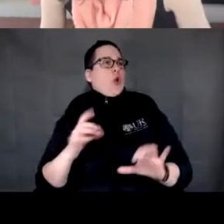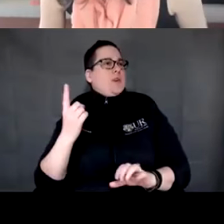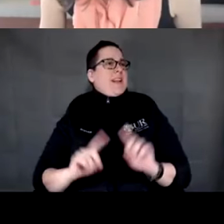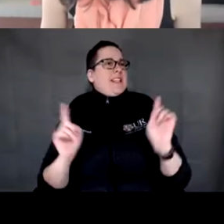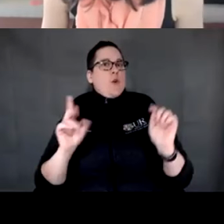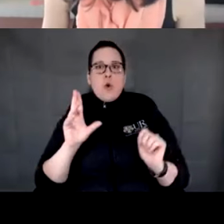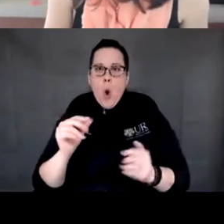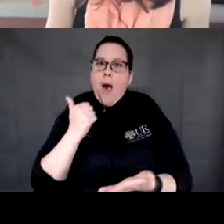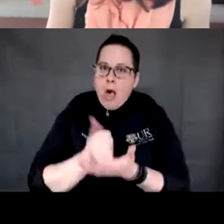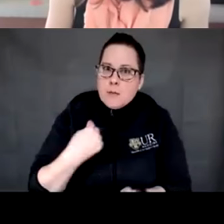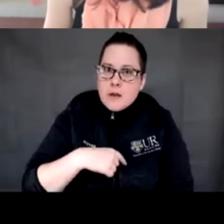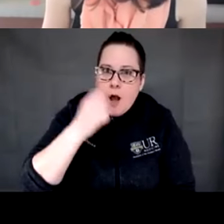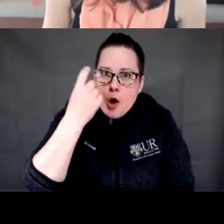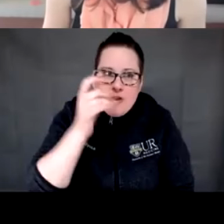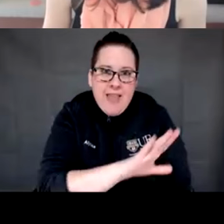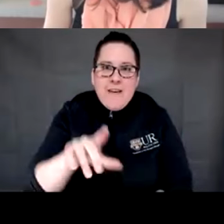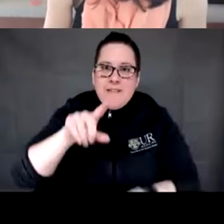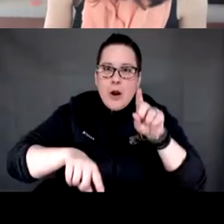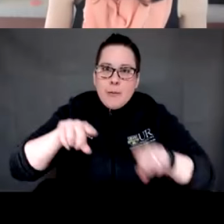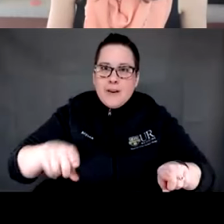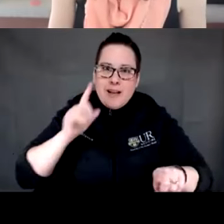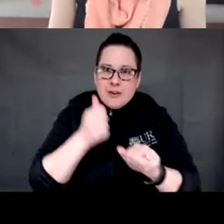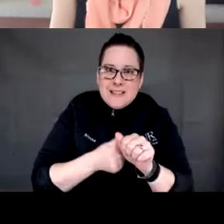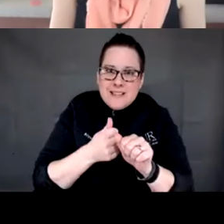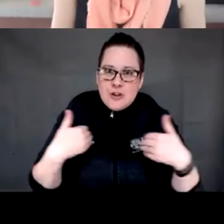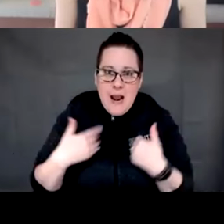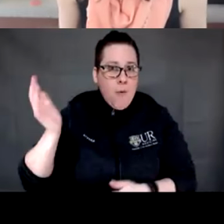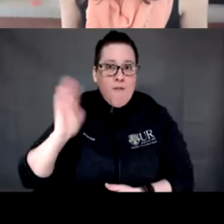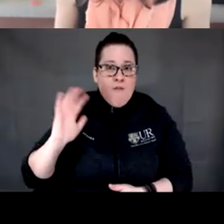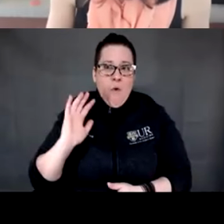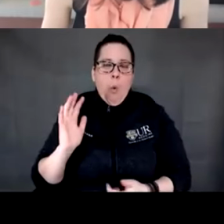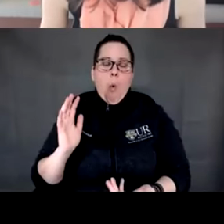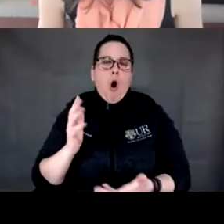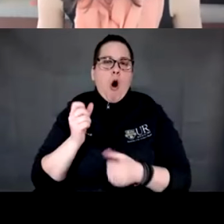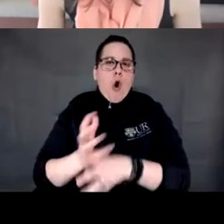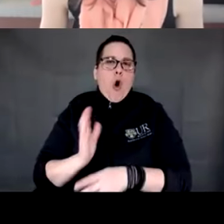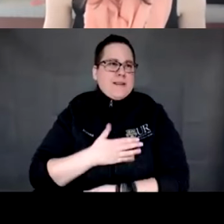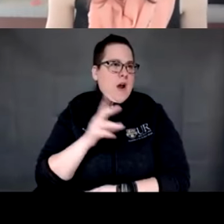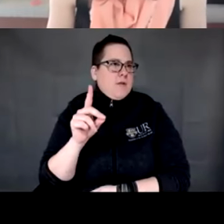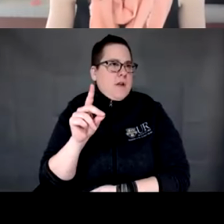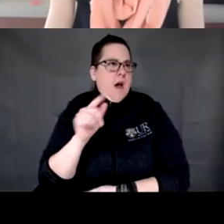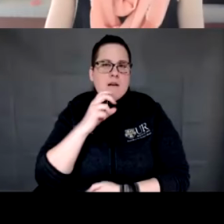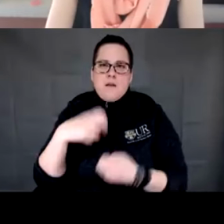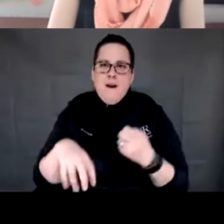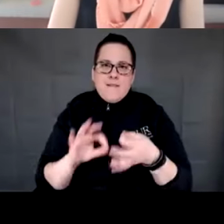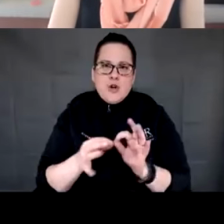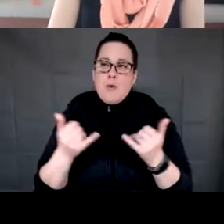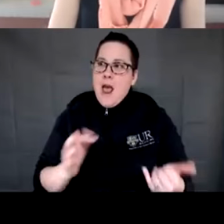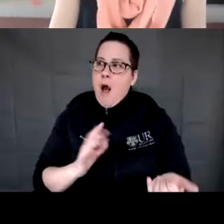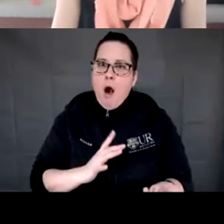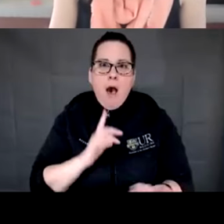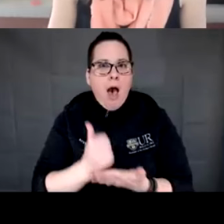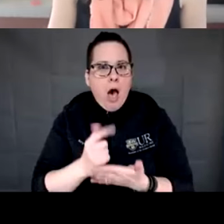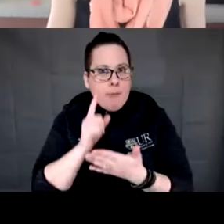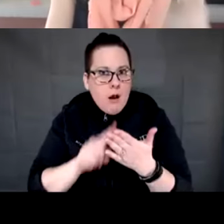inroad into understanding variability across animals that previously made neural data really difficult to interpret. So I